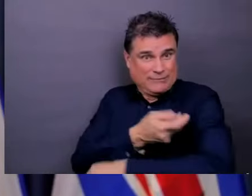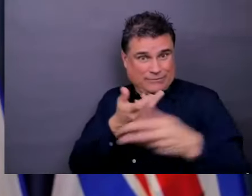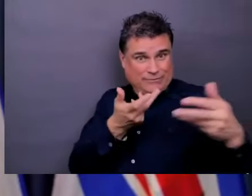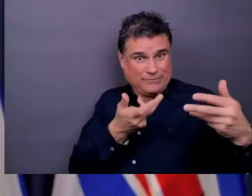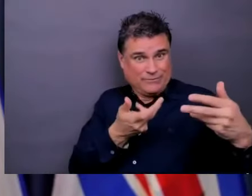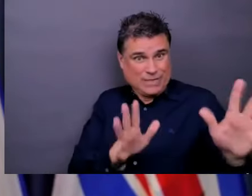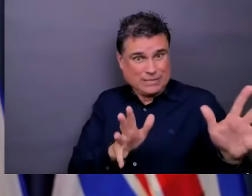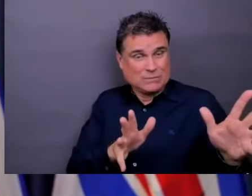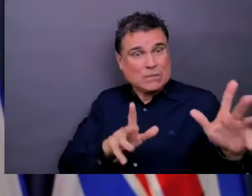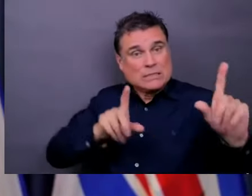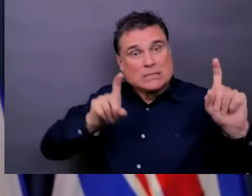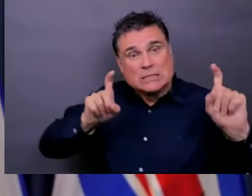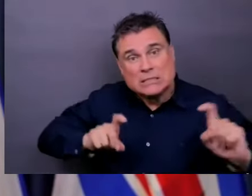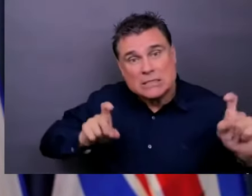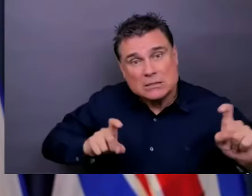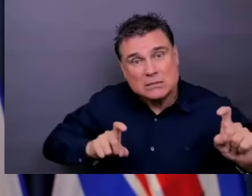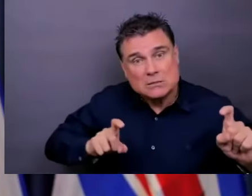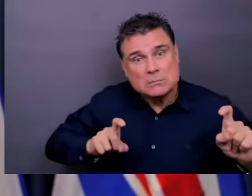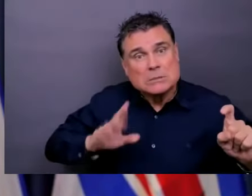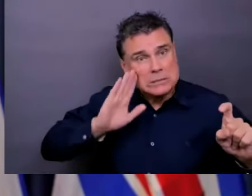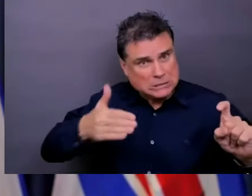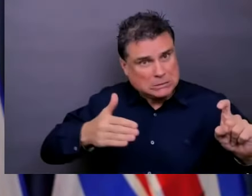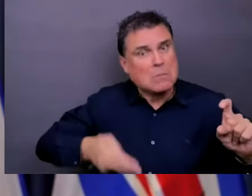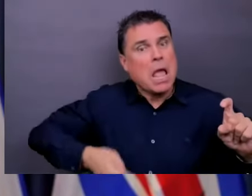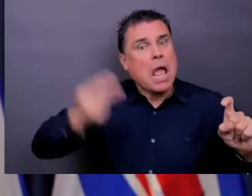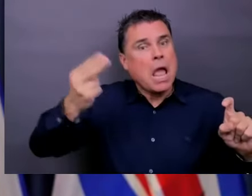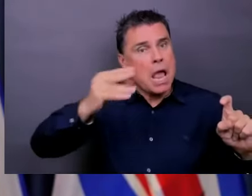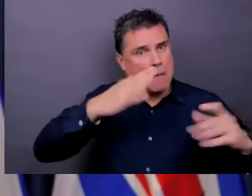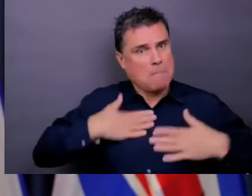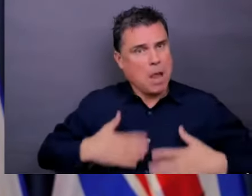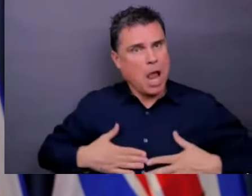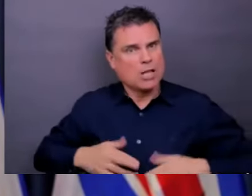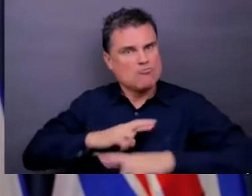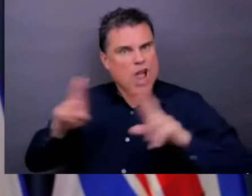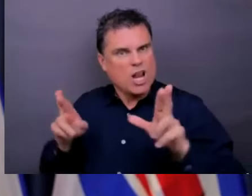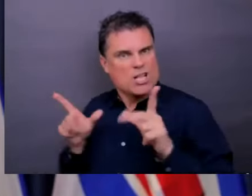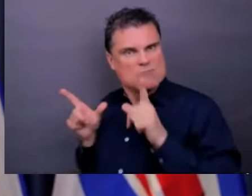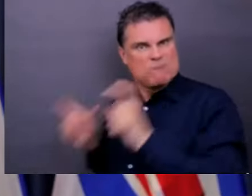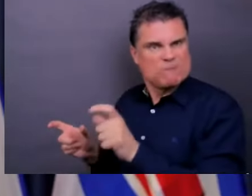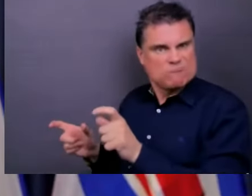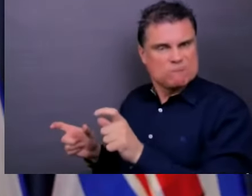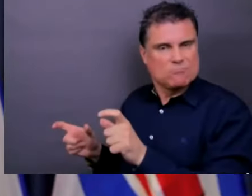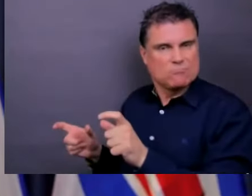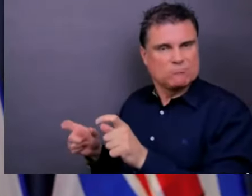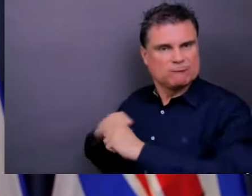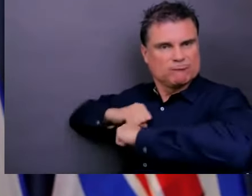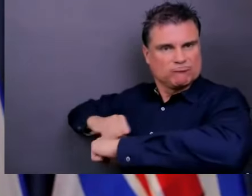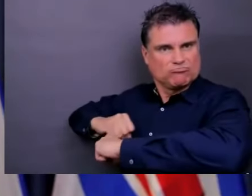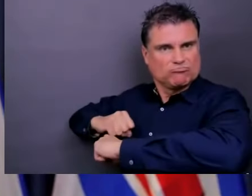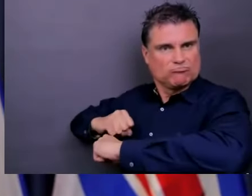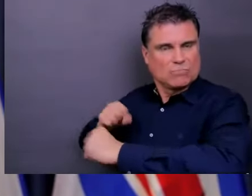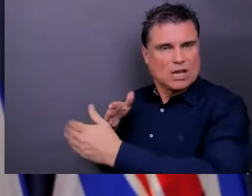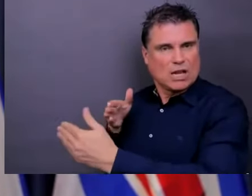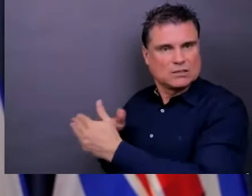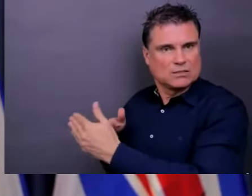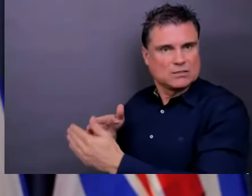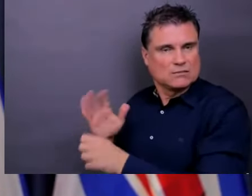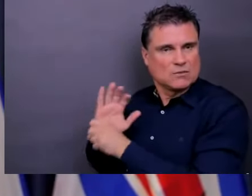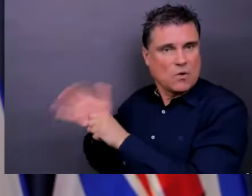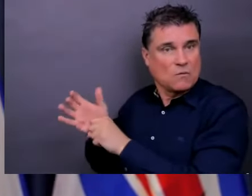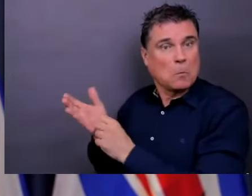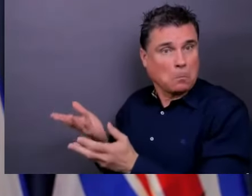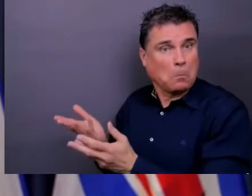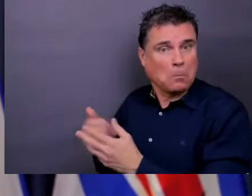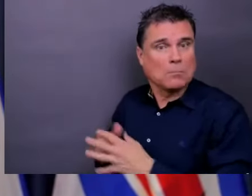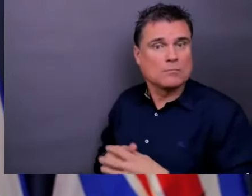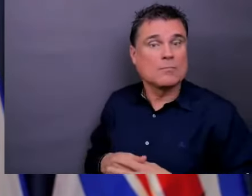know the vaccine is effective. We'd like to see more of it. Some of the reasons why there isn't domestic capacity to produce vaccines